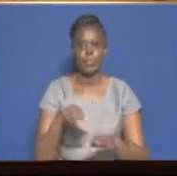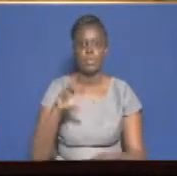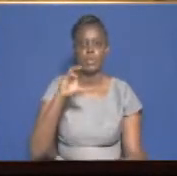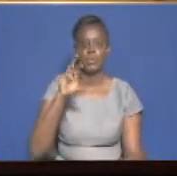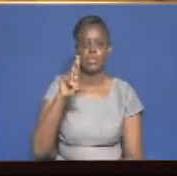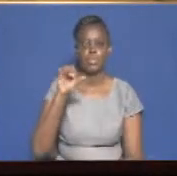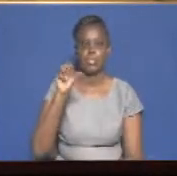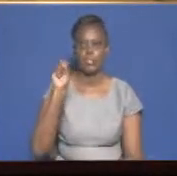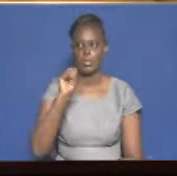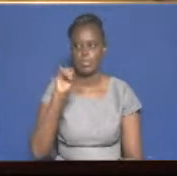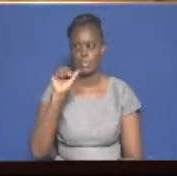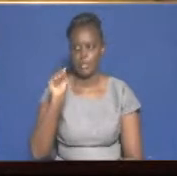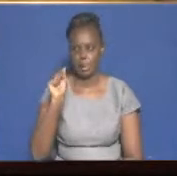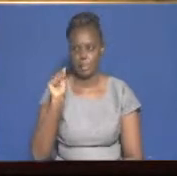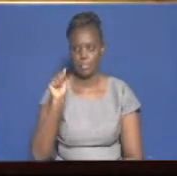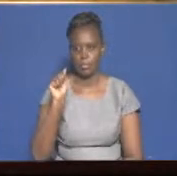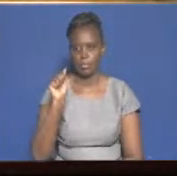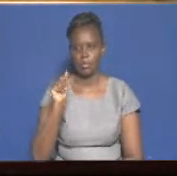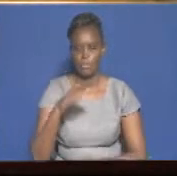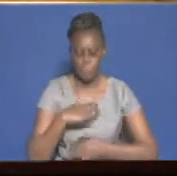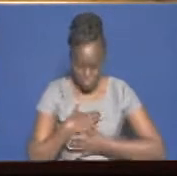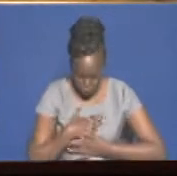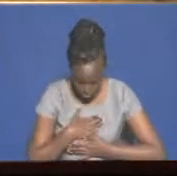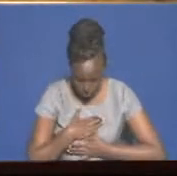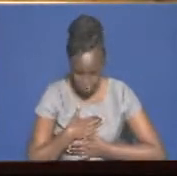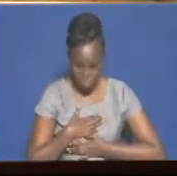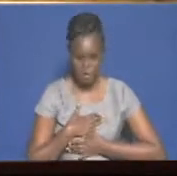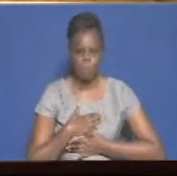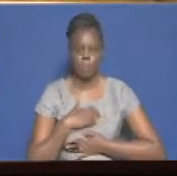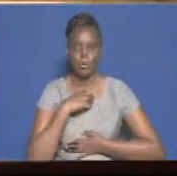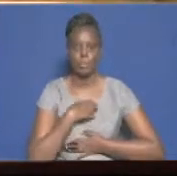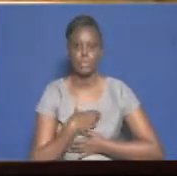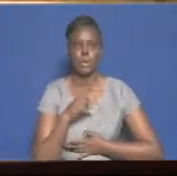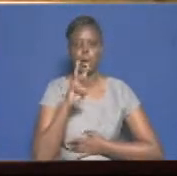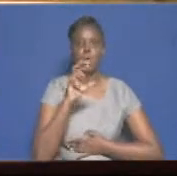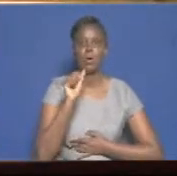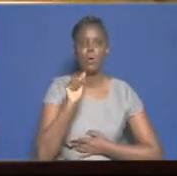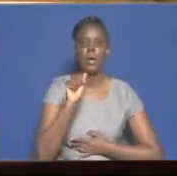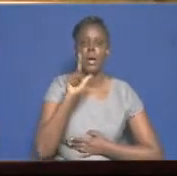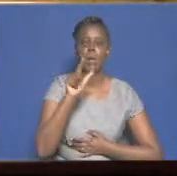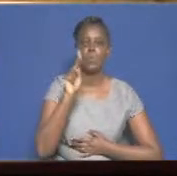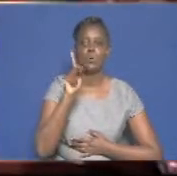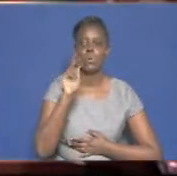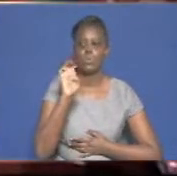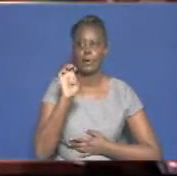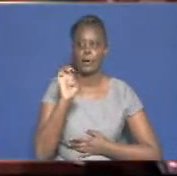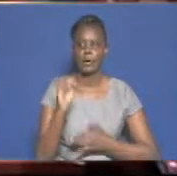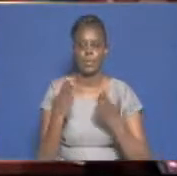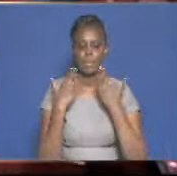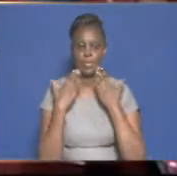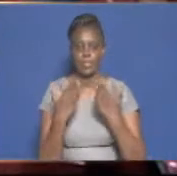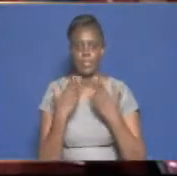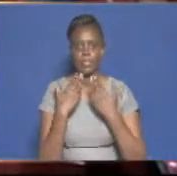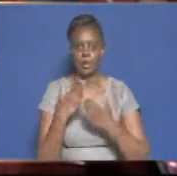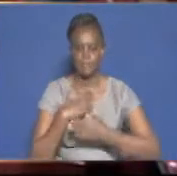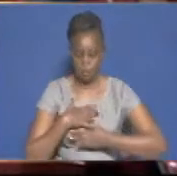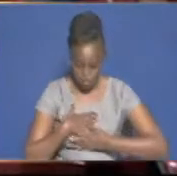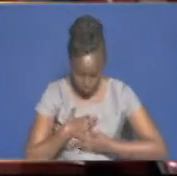Honorable Major Retired John Waluke. Thank you, Honorable